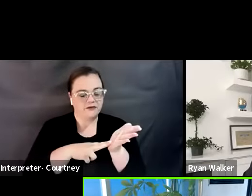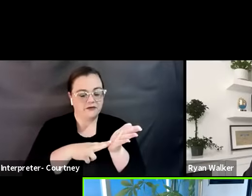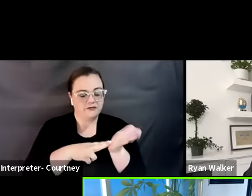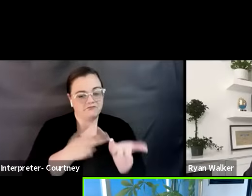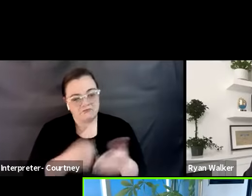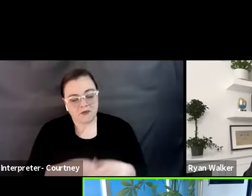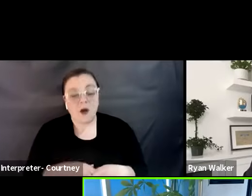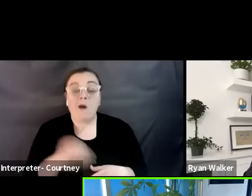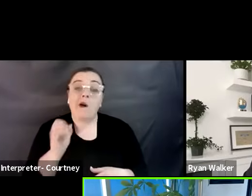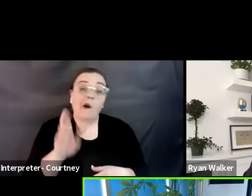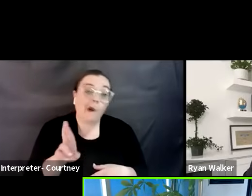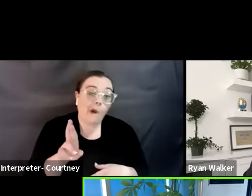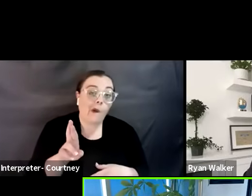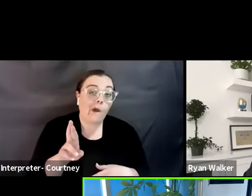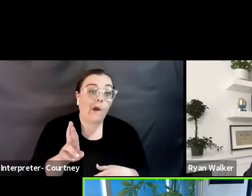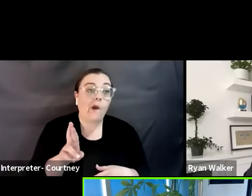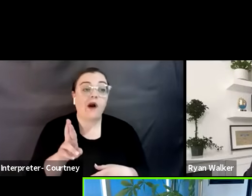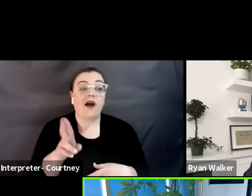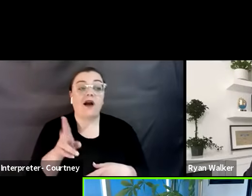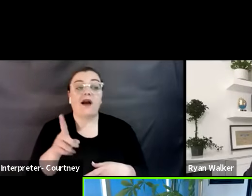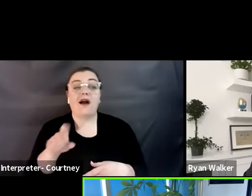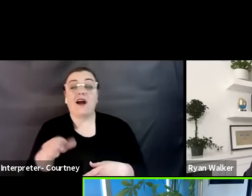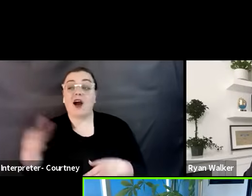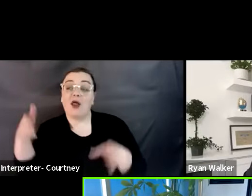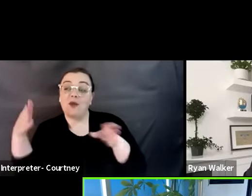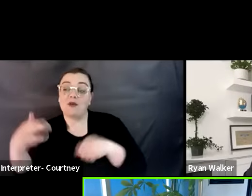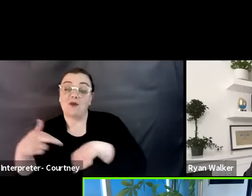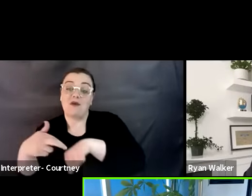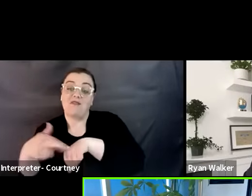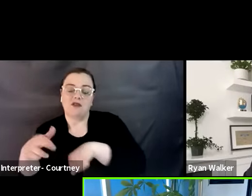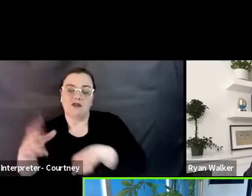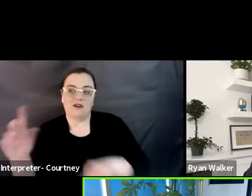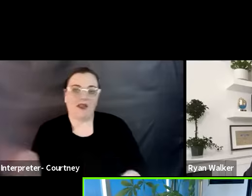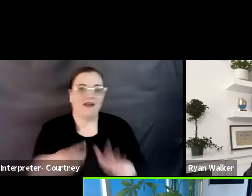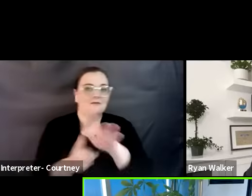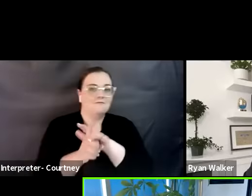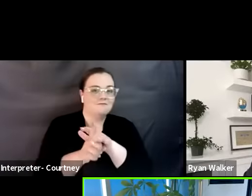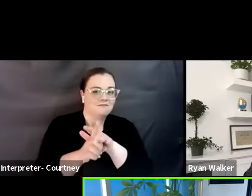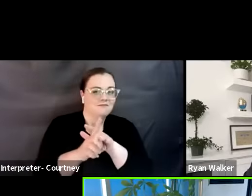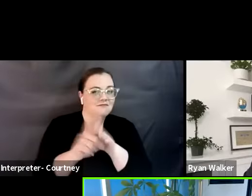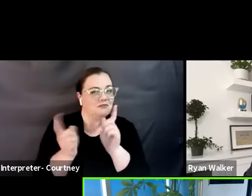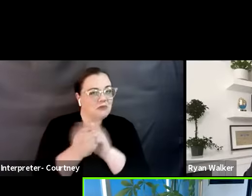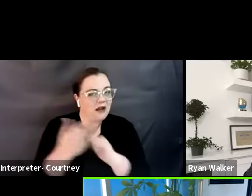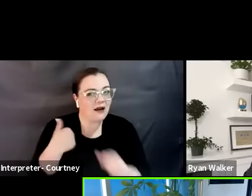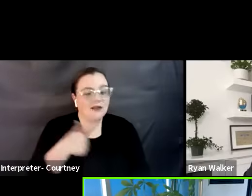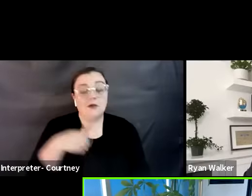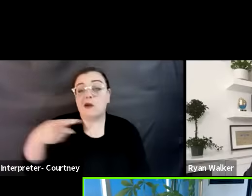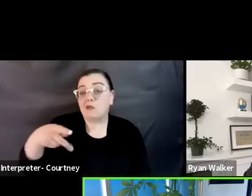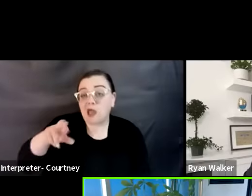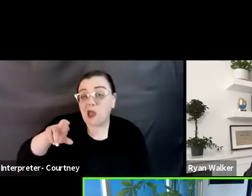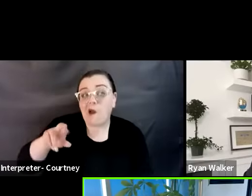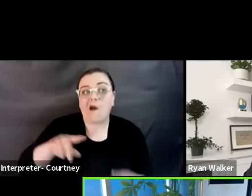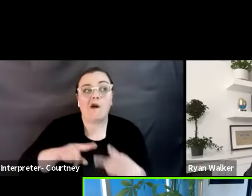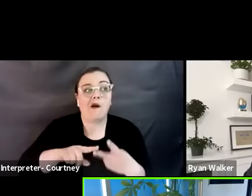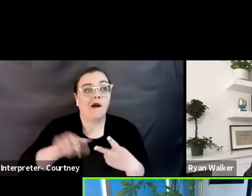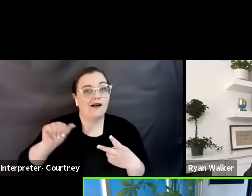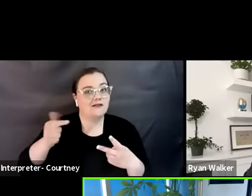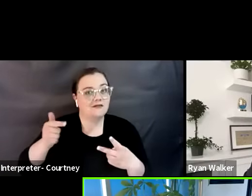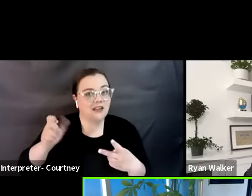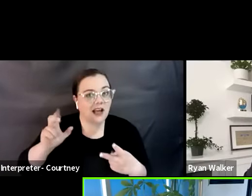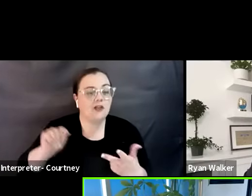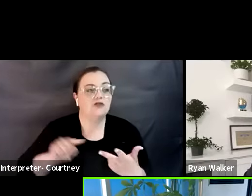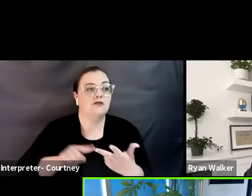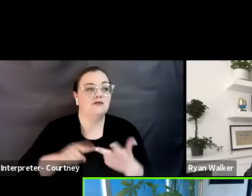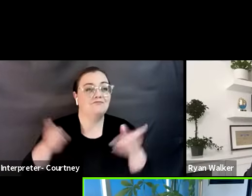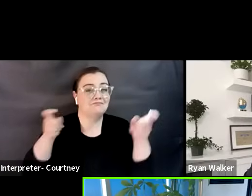they are being referred to us by someone we work with a lot, like an agent, a PR person, a manager. If they're big enough and they